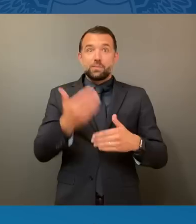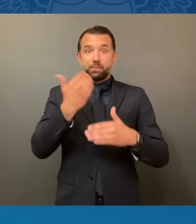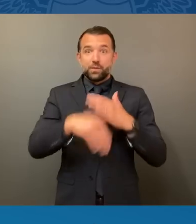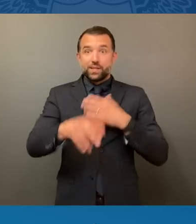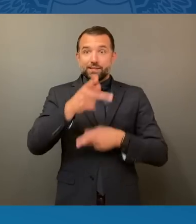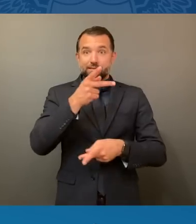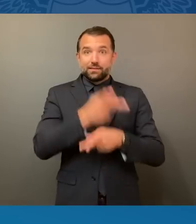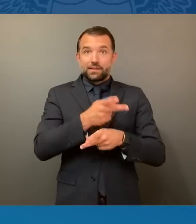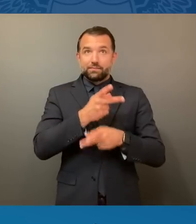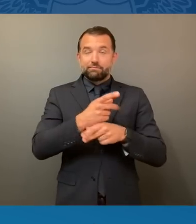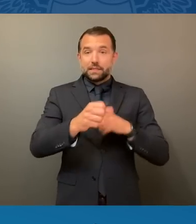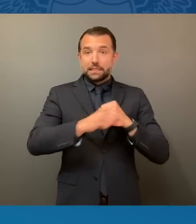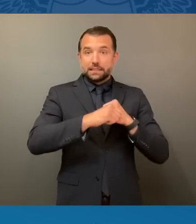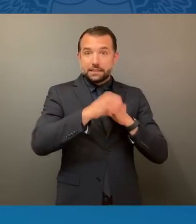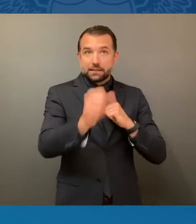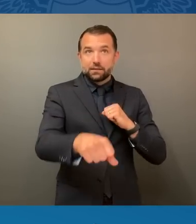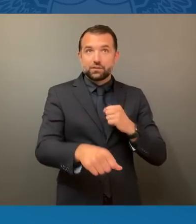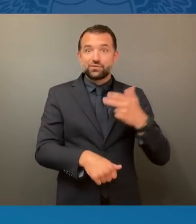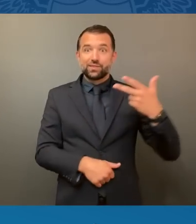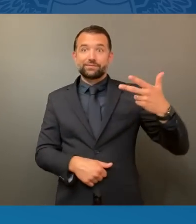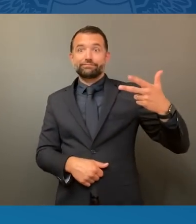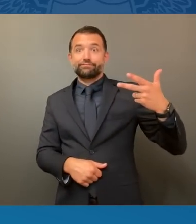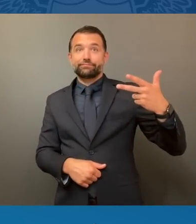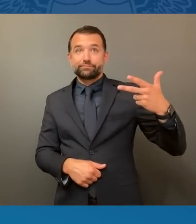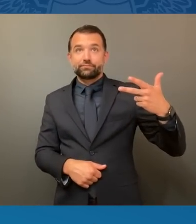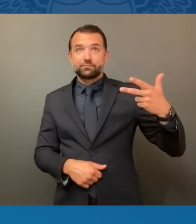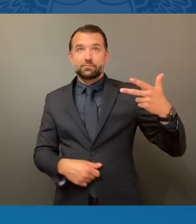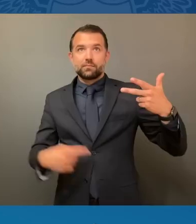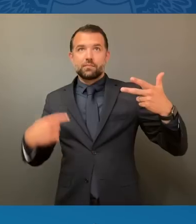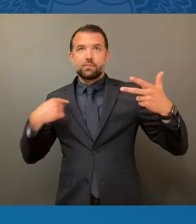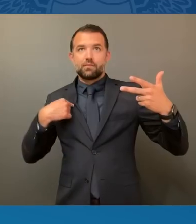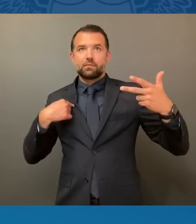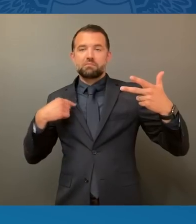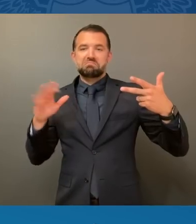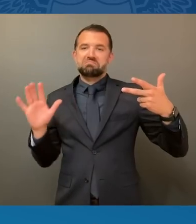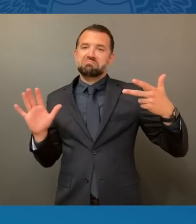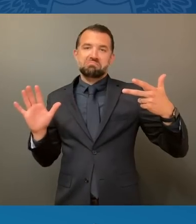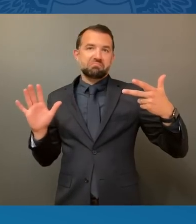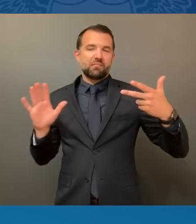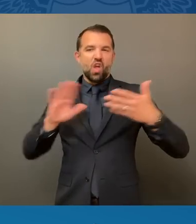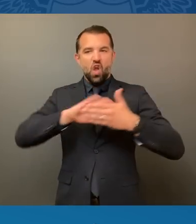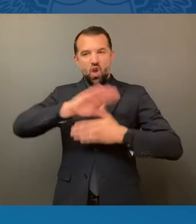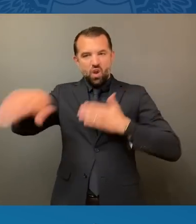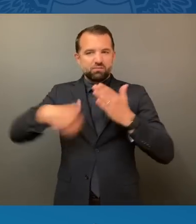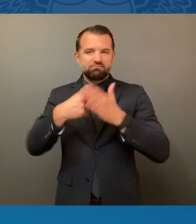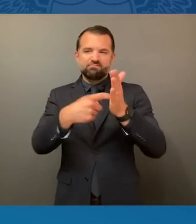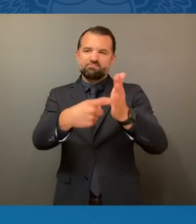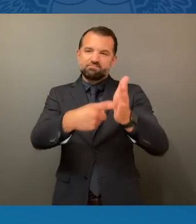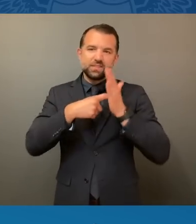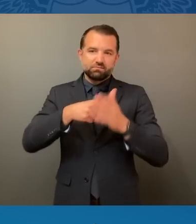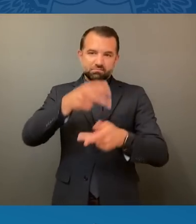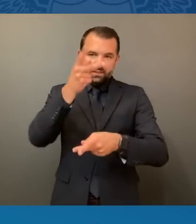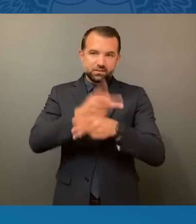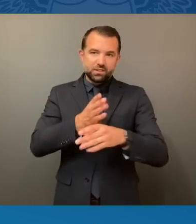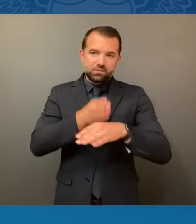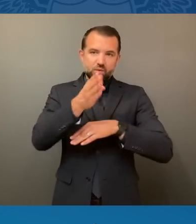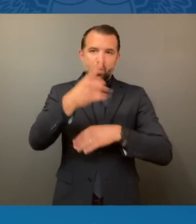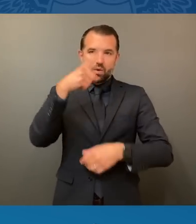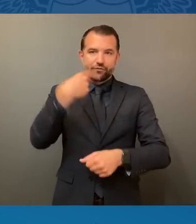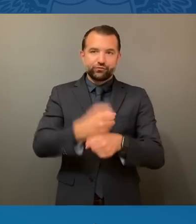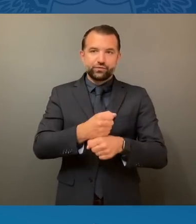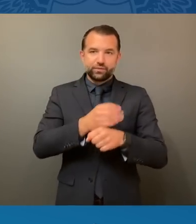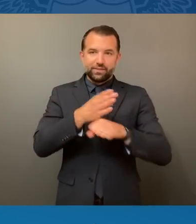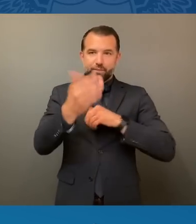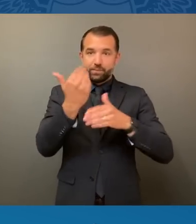months. And so far, we have 35. So it is working. That's great. That's great. So it